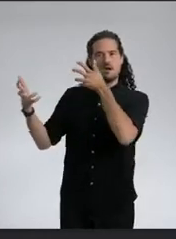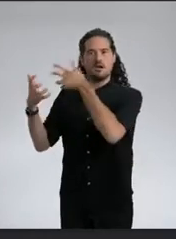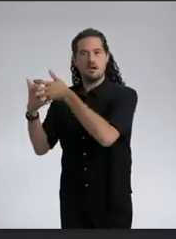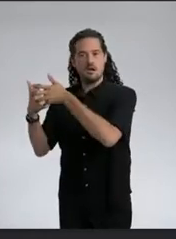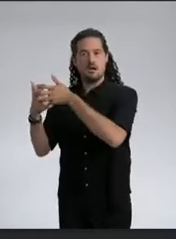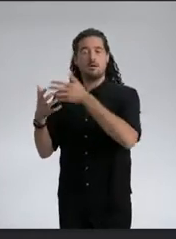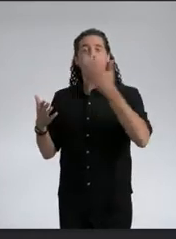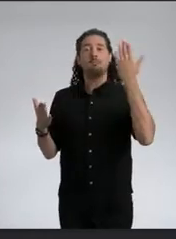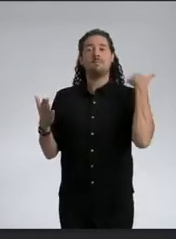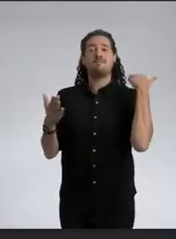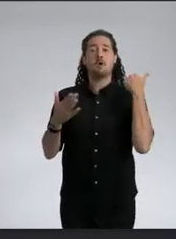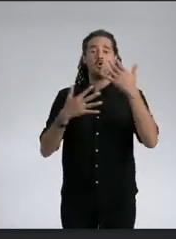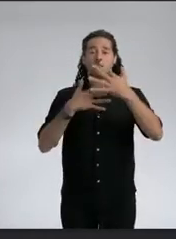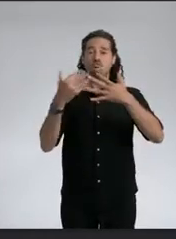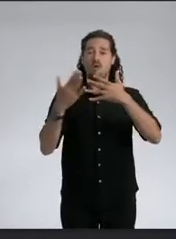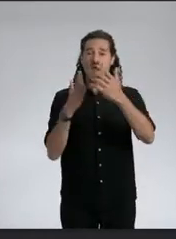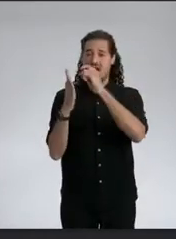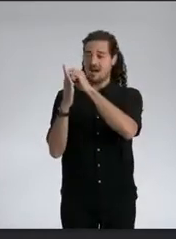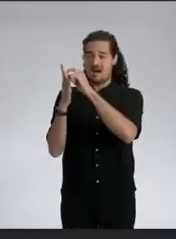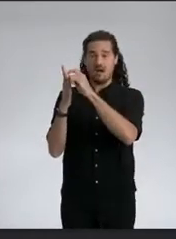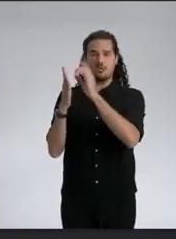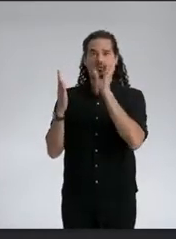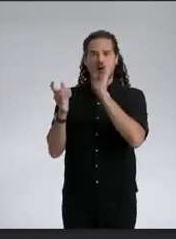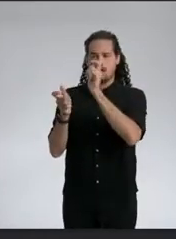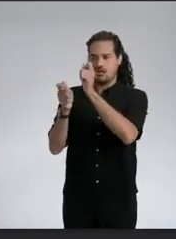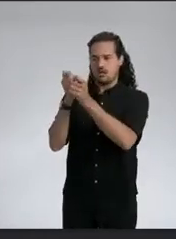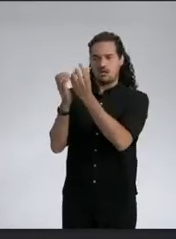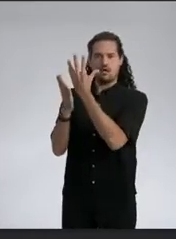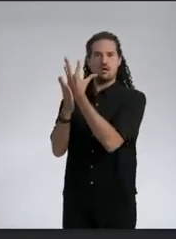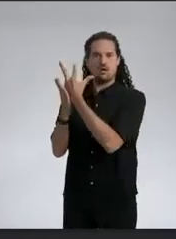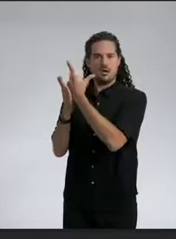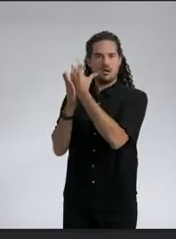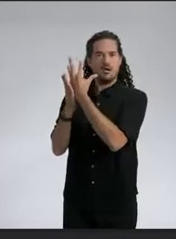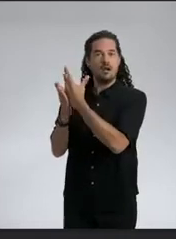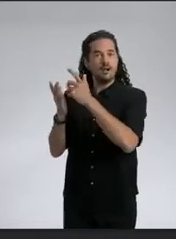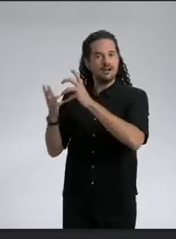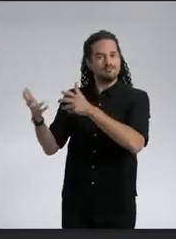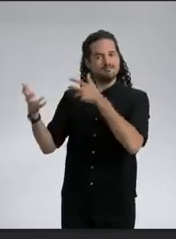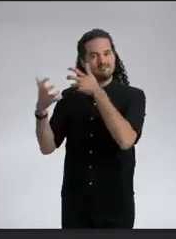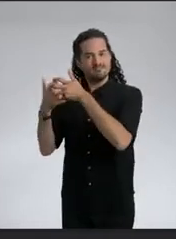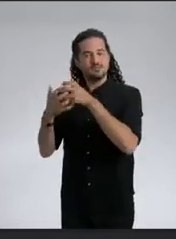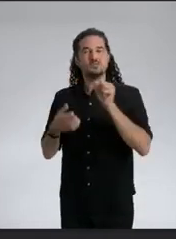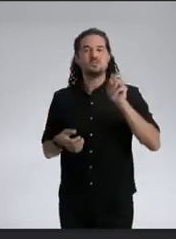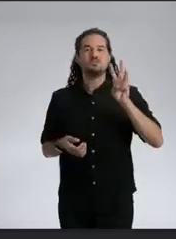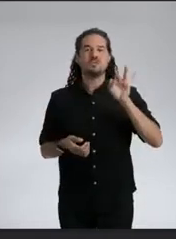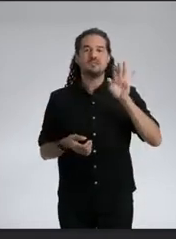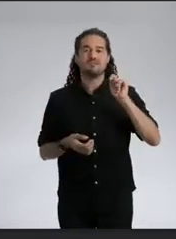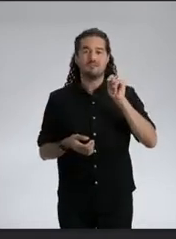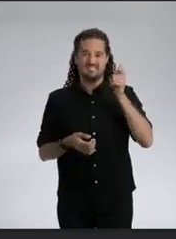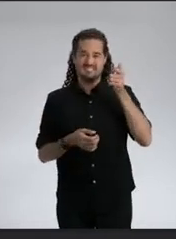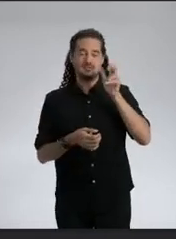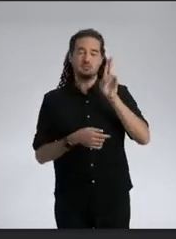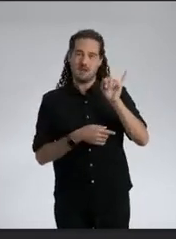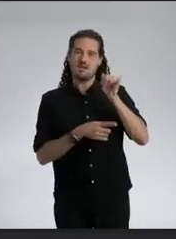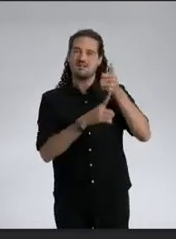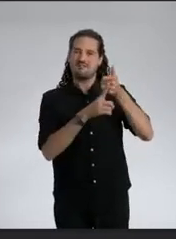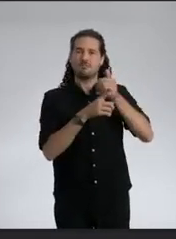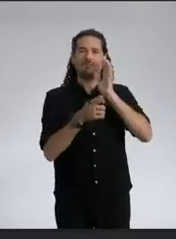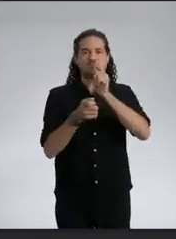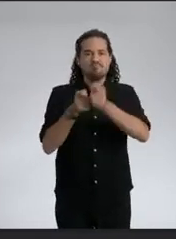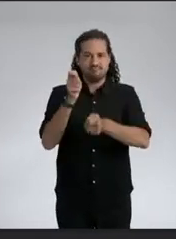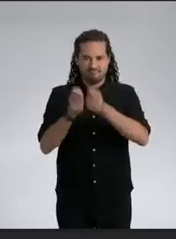used for secondary content in an opaque context, SwiftUI will automatically apply vibrant rendering to